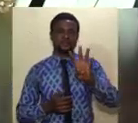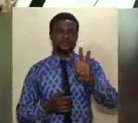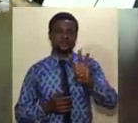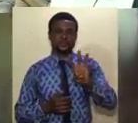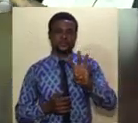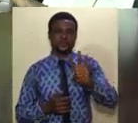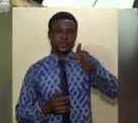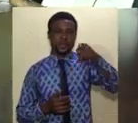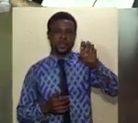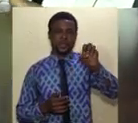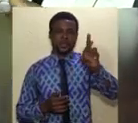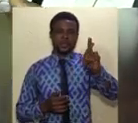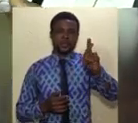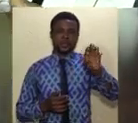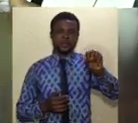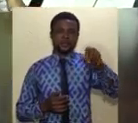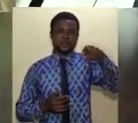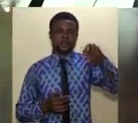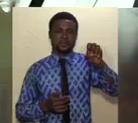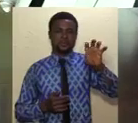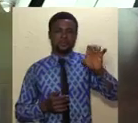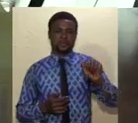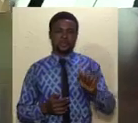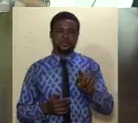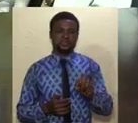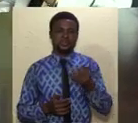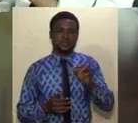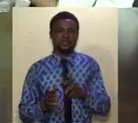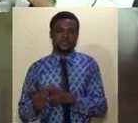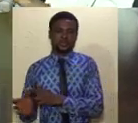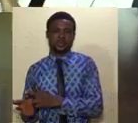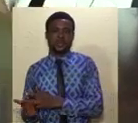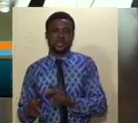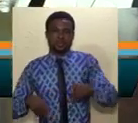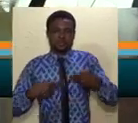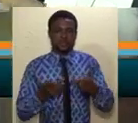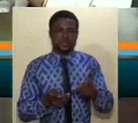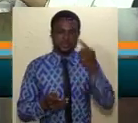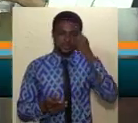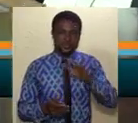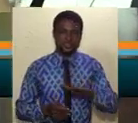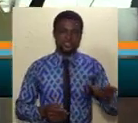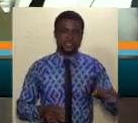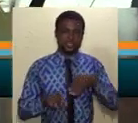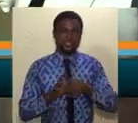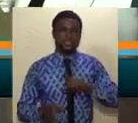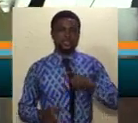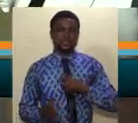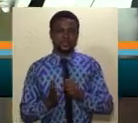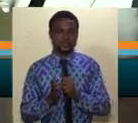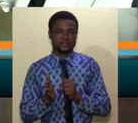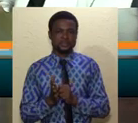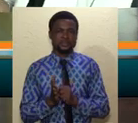So 4 baskets of rights of children. Oh, awesome. As provided for by the Child's Rights Law and even the Constitution